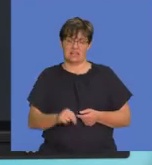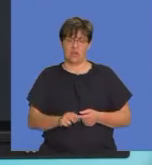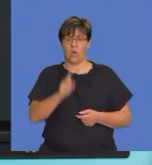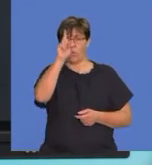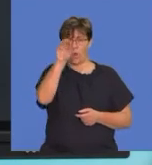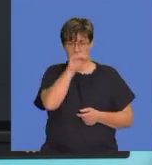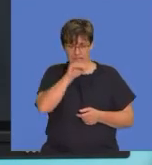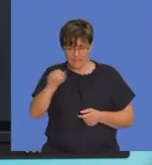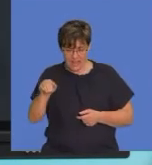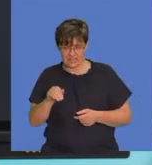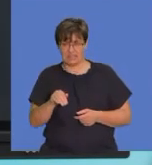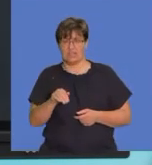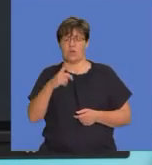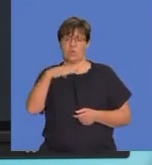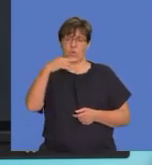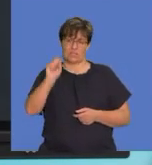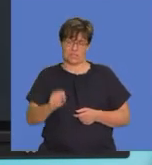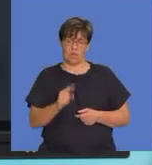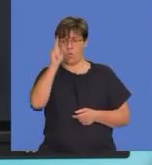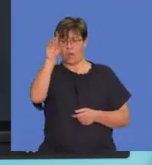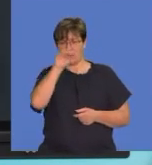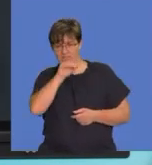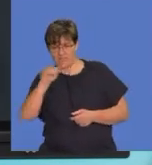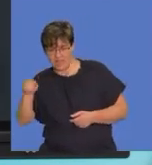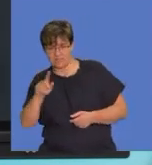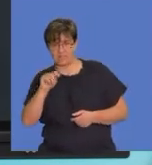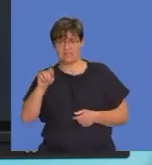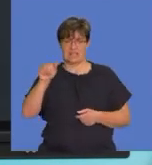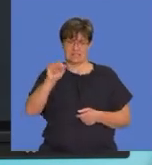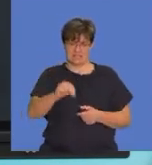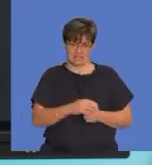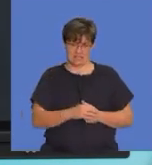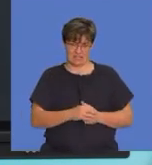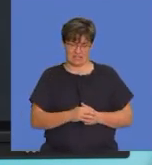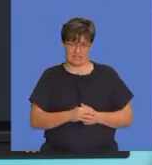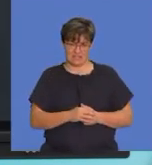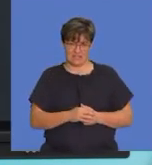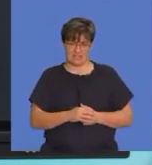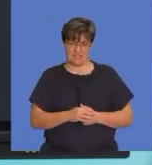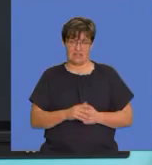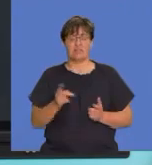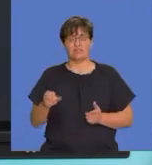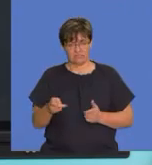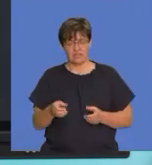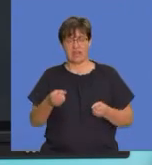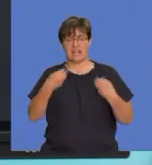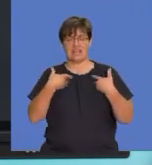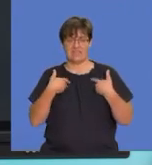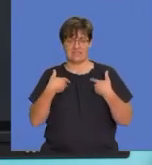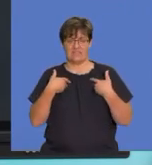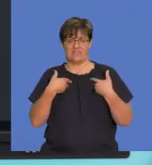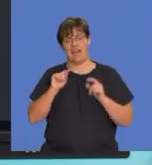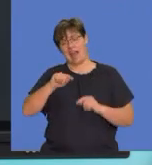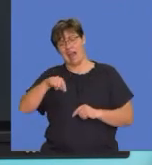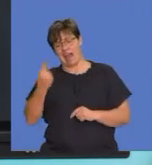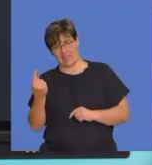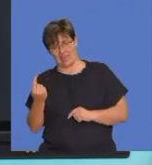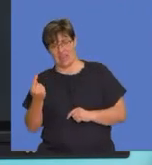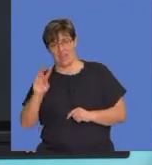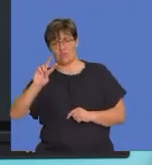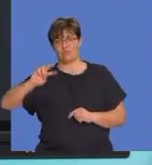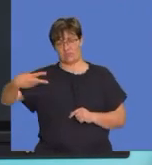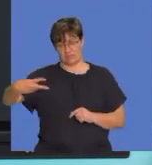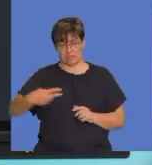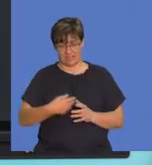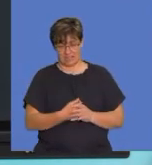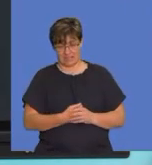1 divided by sine, 1 divided by cos, 1 divided by tan, and that will give